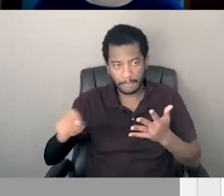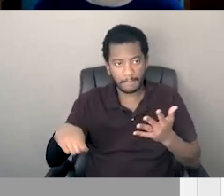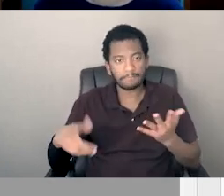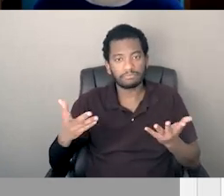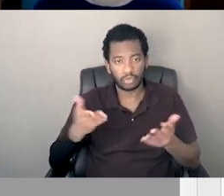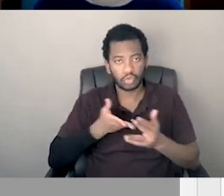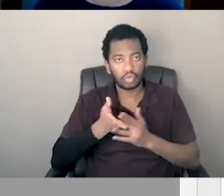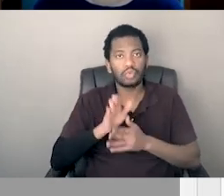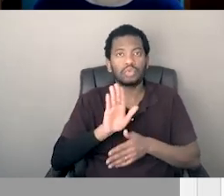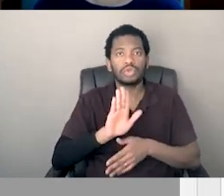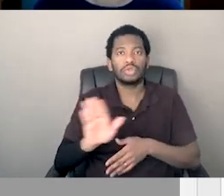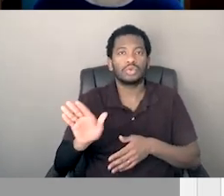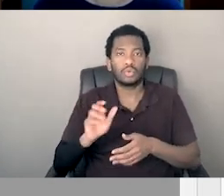process.